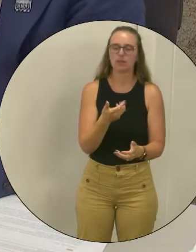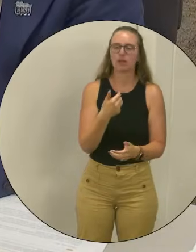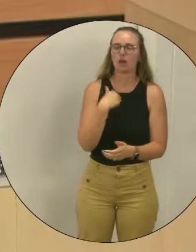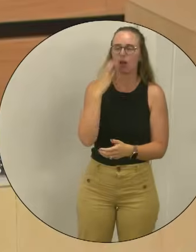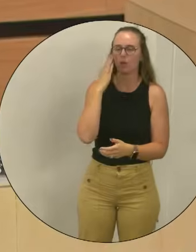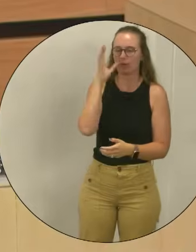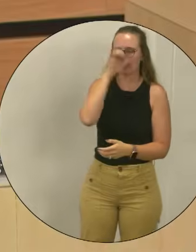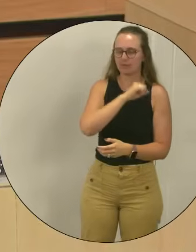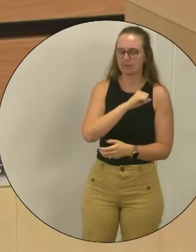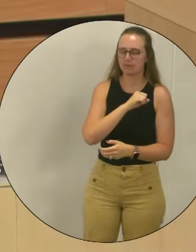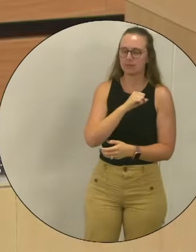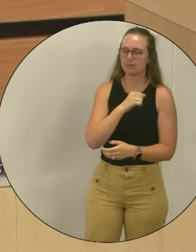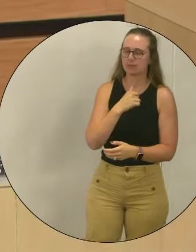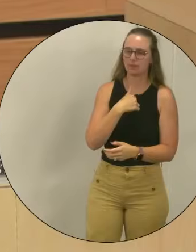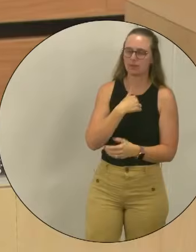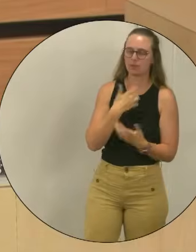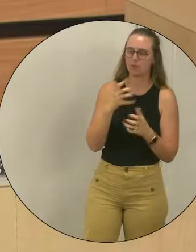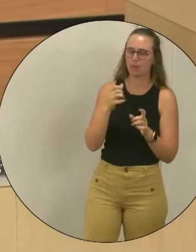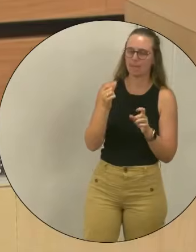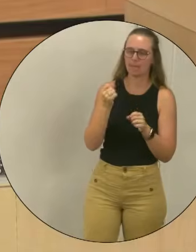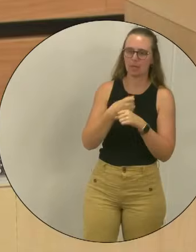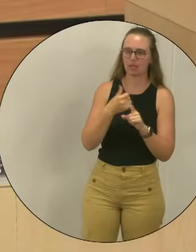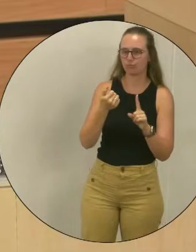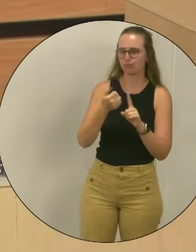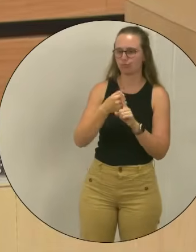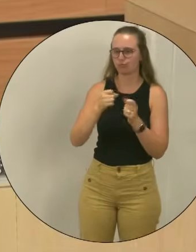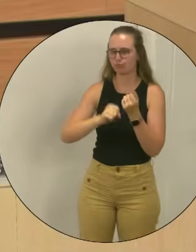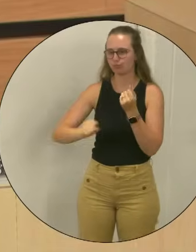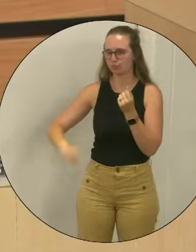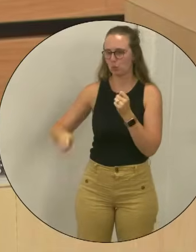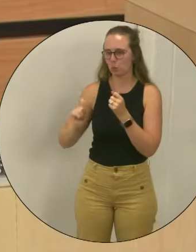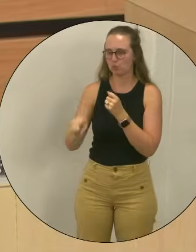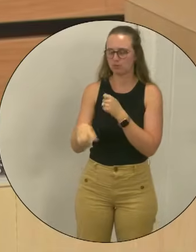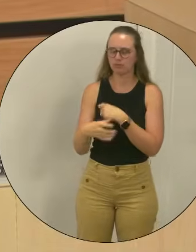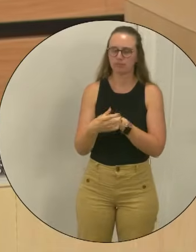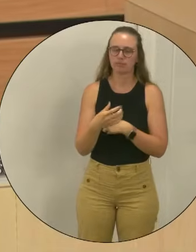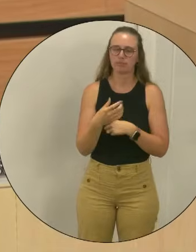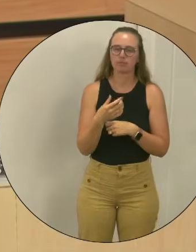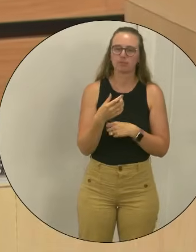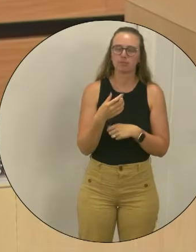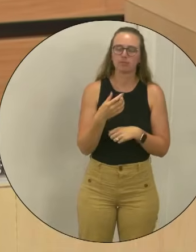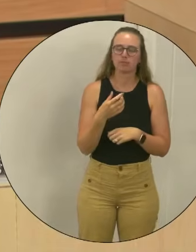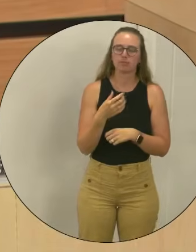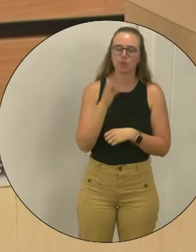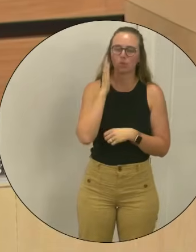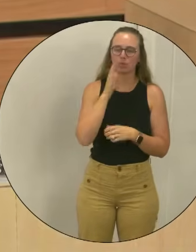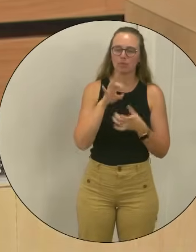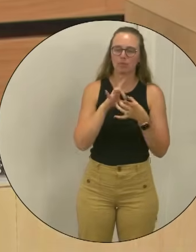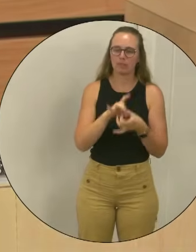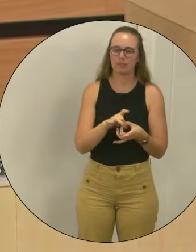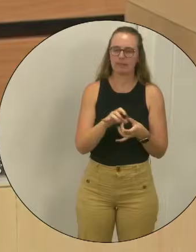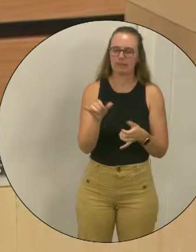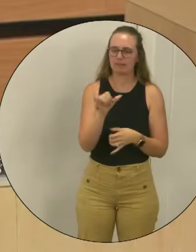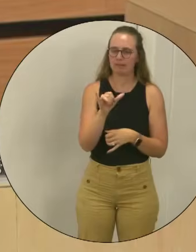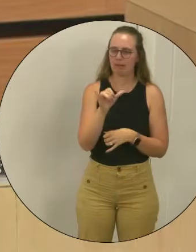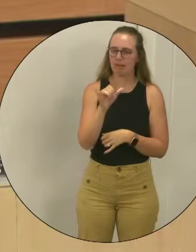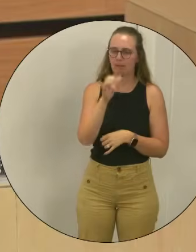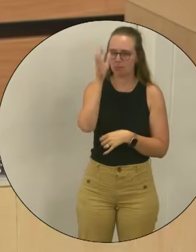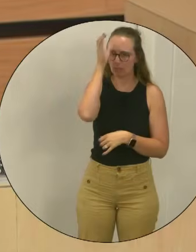guess, just so that I don't make this a longer question than it has to be, so that would that kind of be like the same